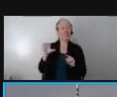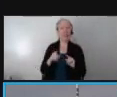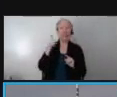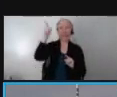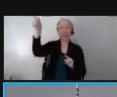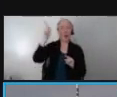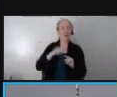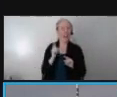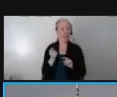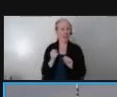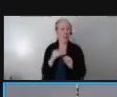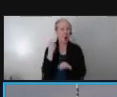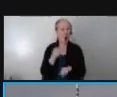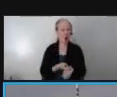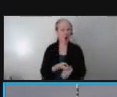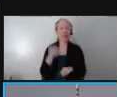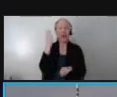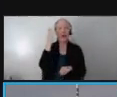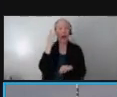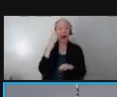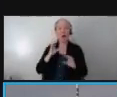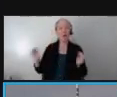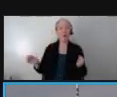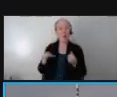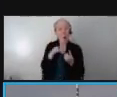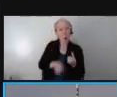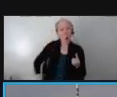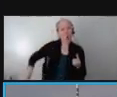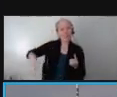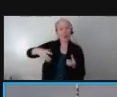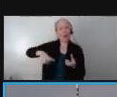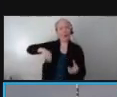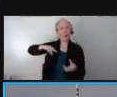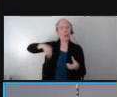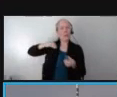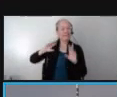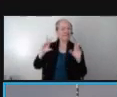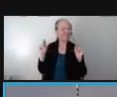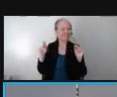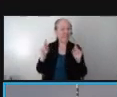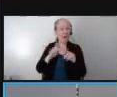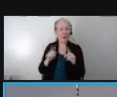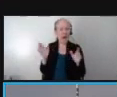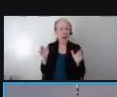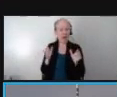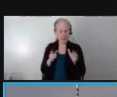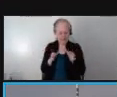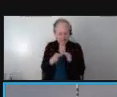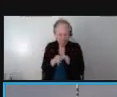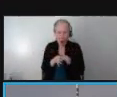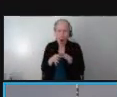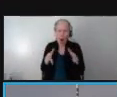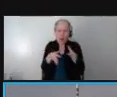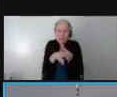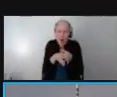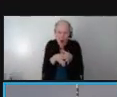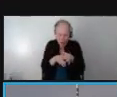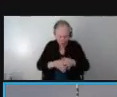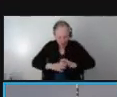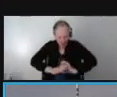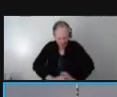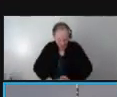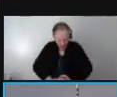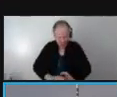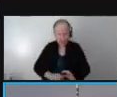that point you're using a urine collection device. And it's a smaller opening for which to urinate into. You're trying to go past a